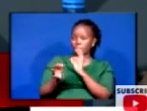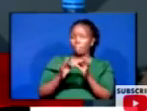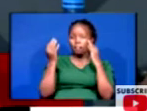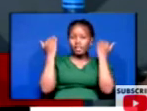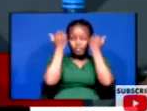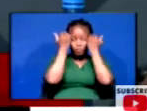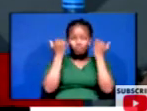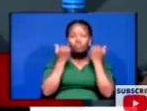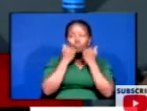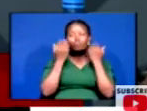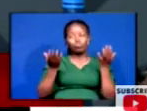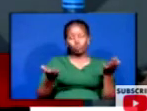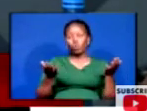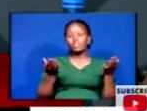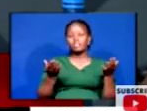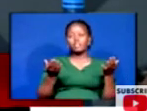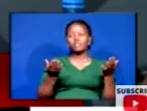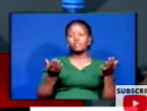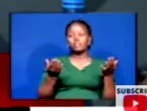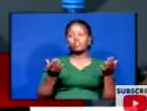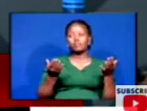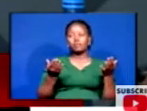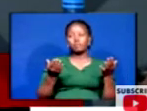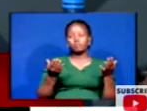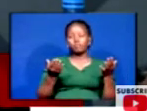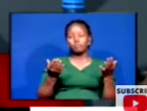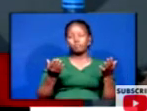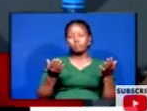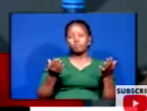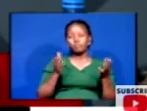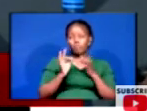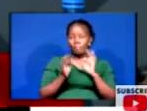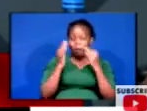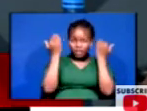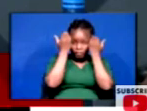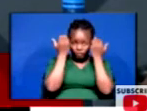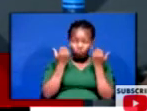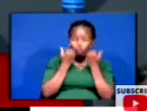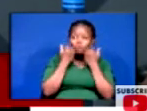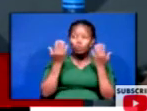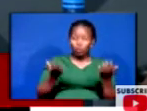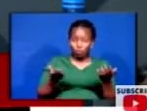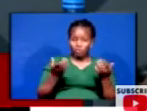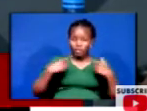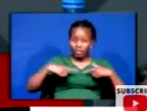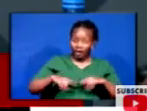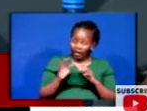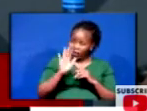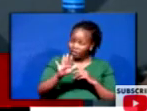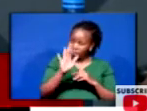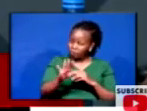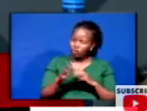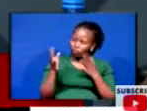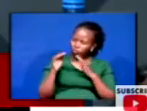enough, yeah, to extend some latitude. And allow them to basically interrogate all the servers and give